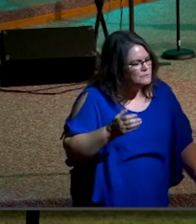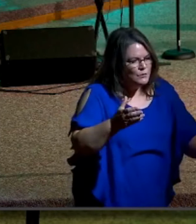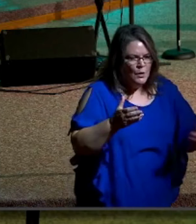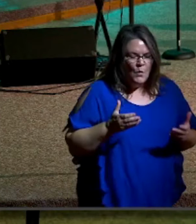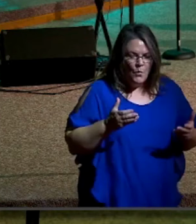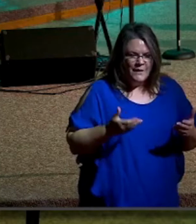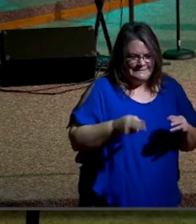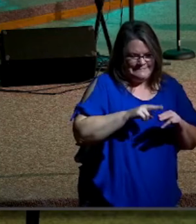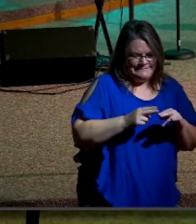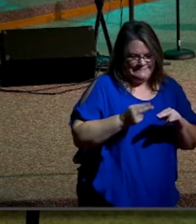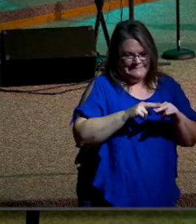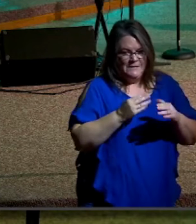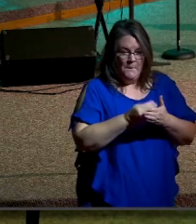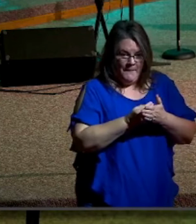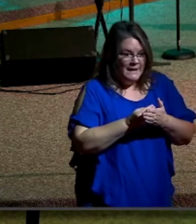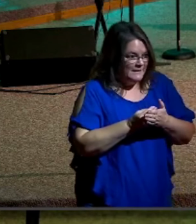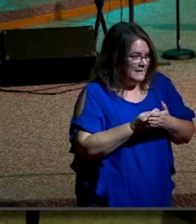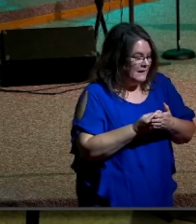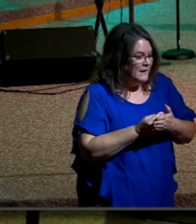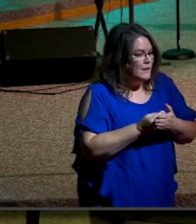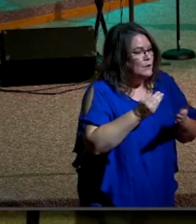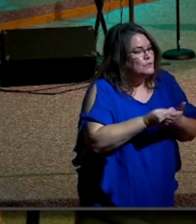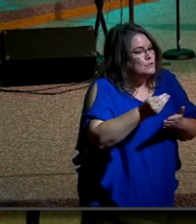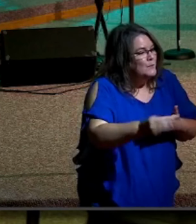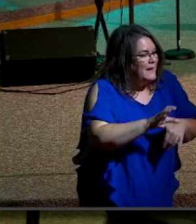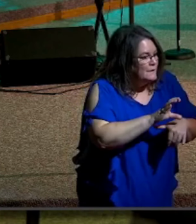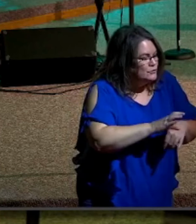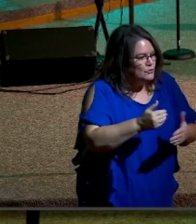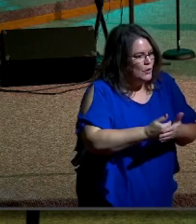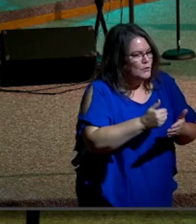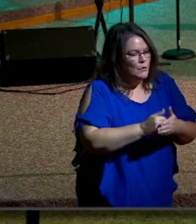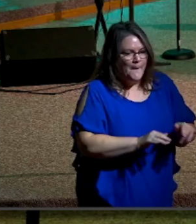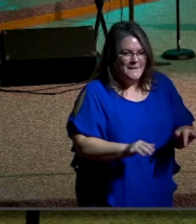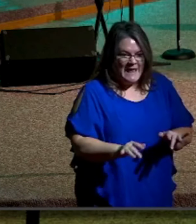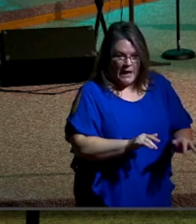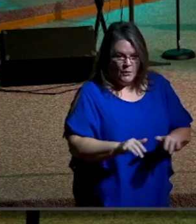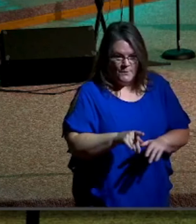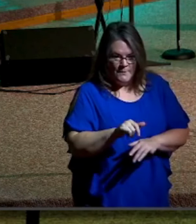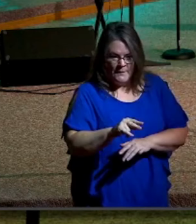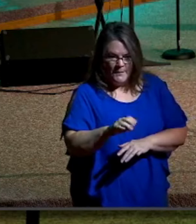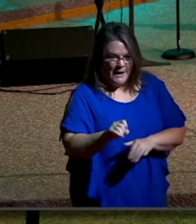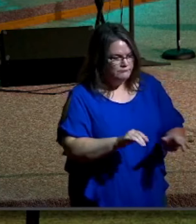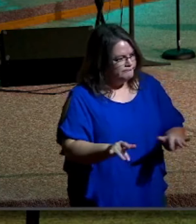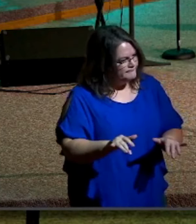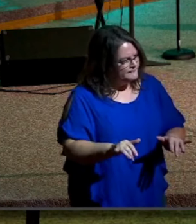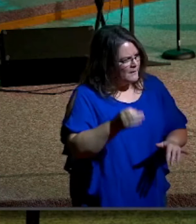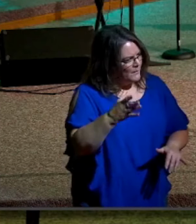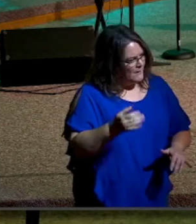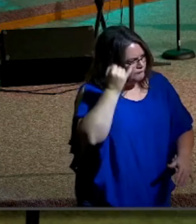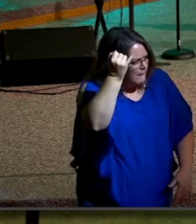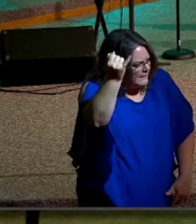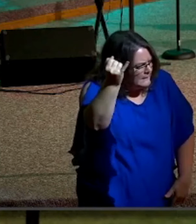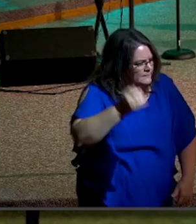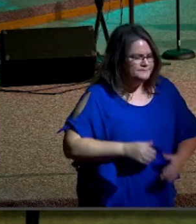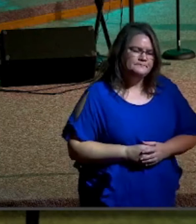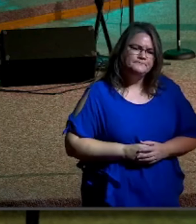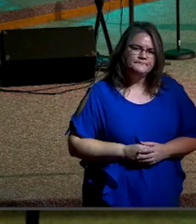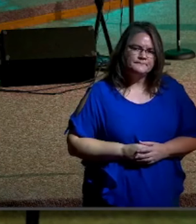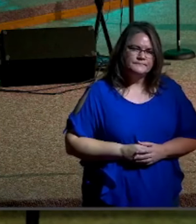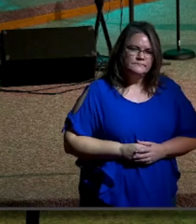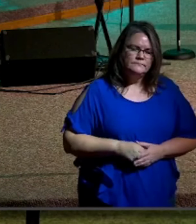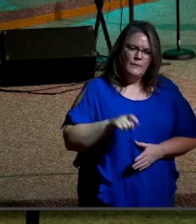money to be able to buy the church a new piano. And so the pastor had this idea. He's like, you know what? We should